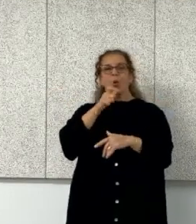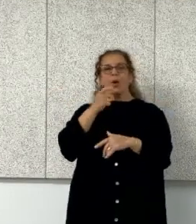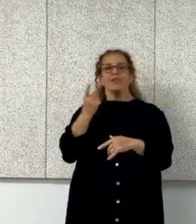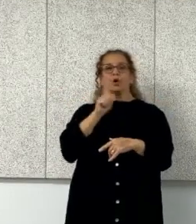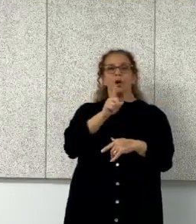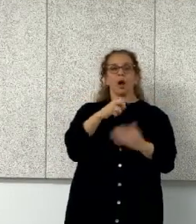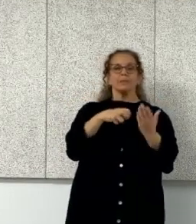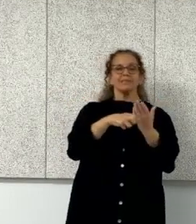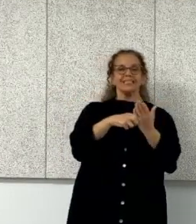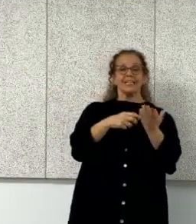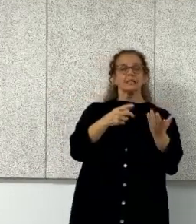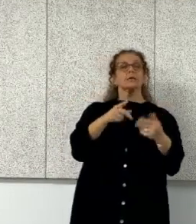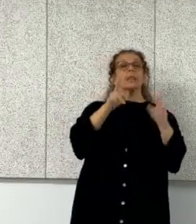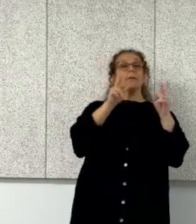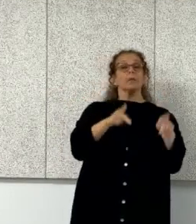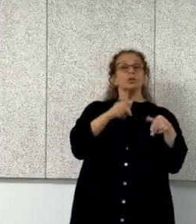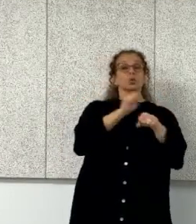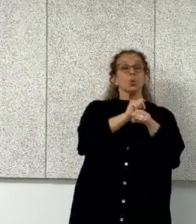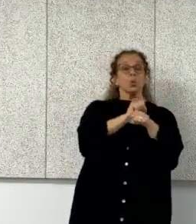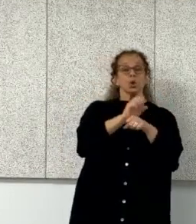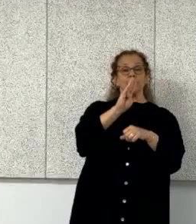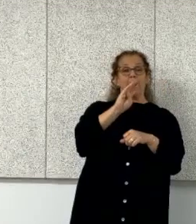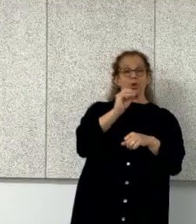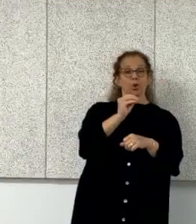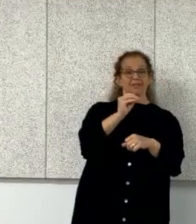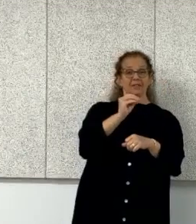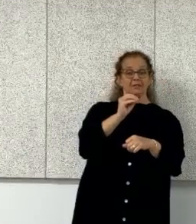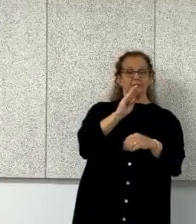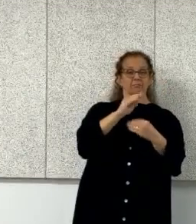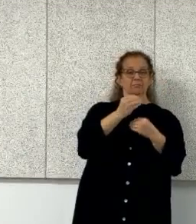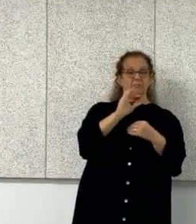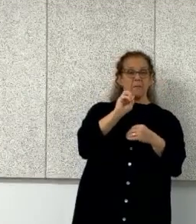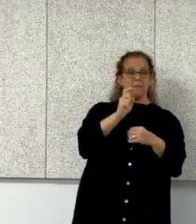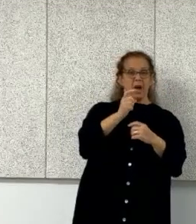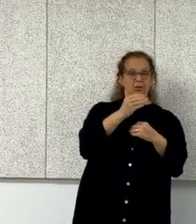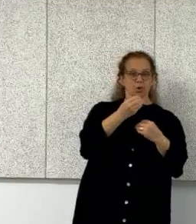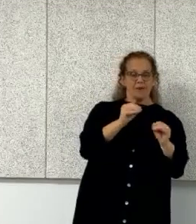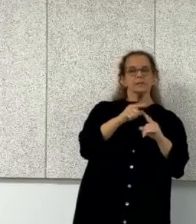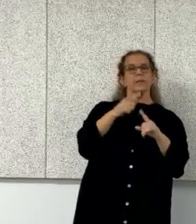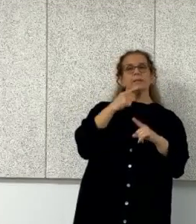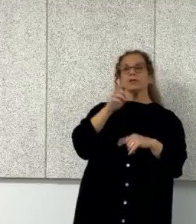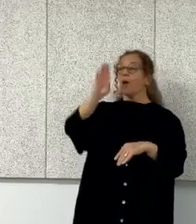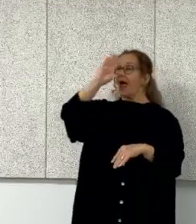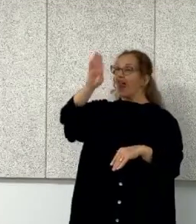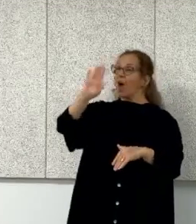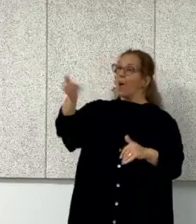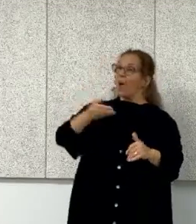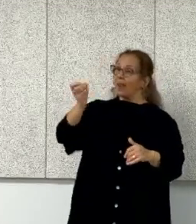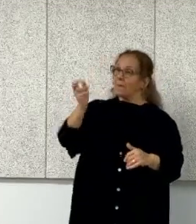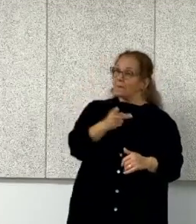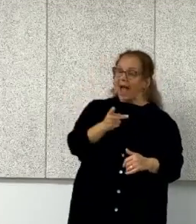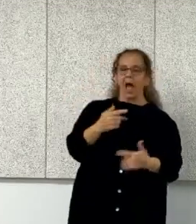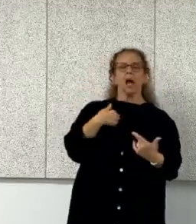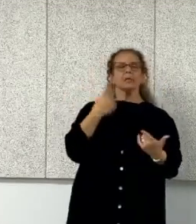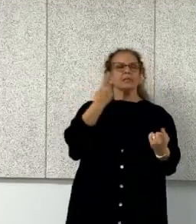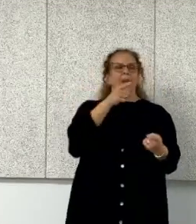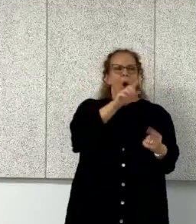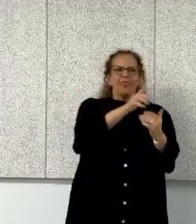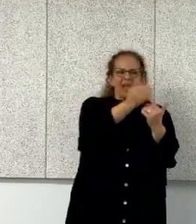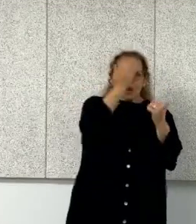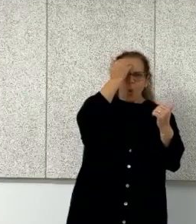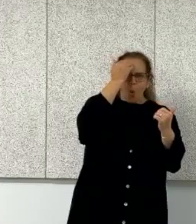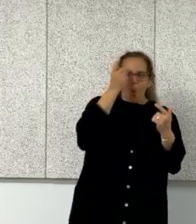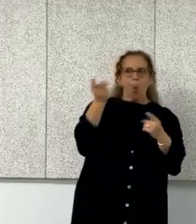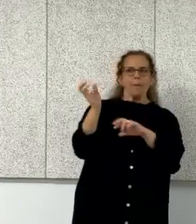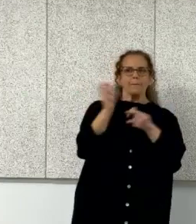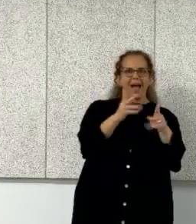say, like, welcome back, or can we leave something at their seats? Can we use AI to kind of help this along? Like, there are definitely lots of opportunities to really